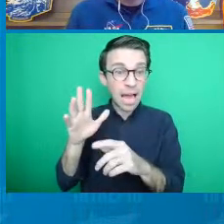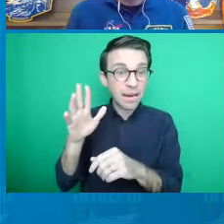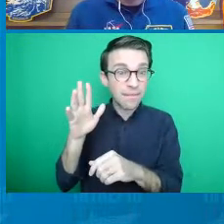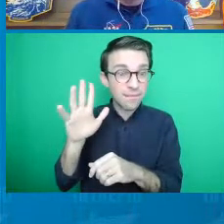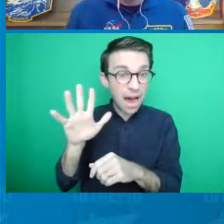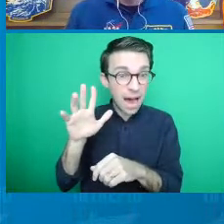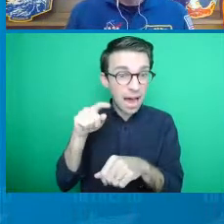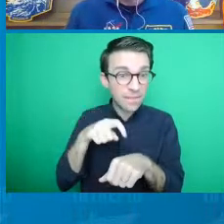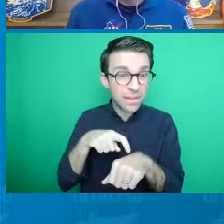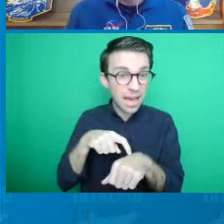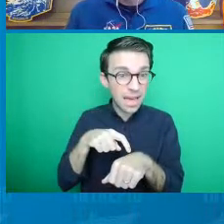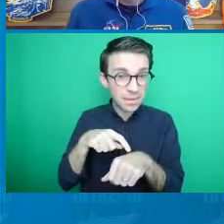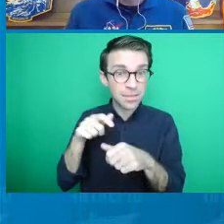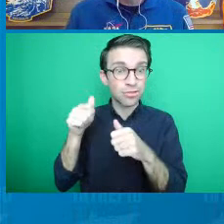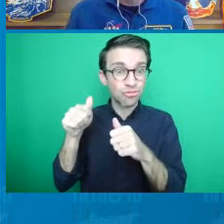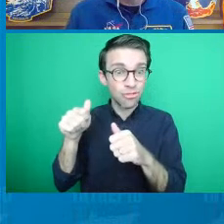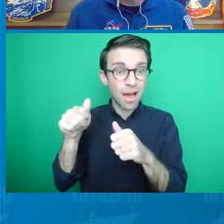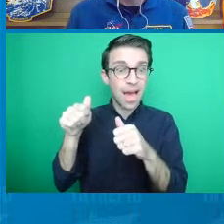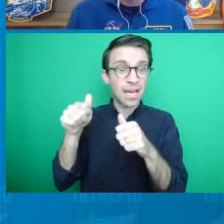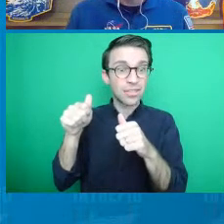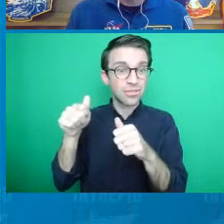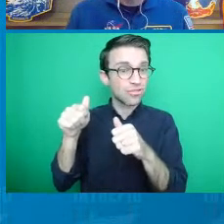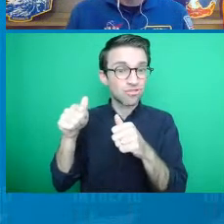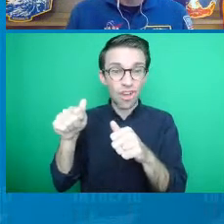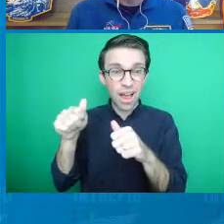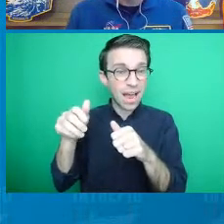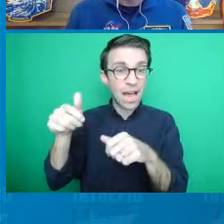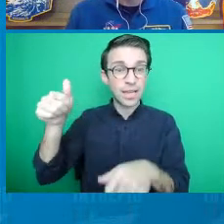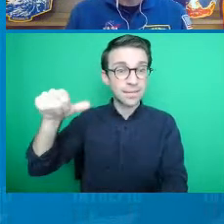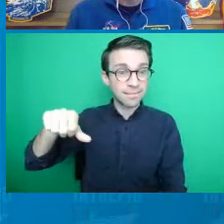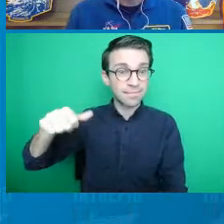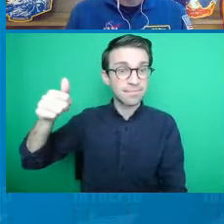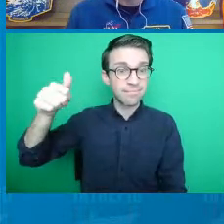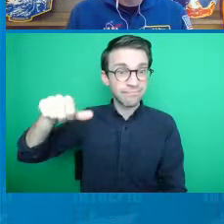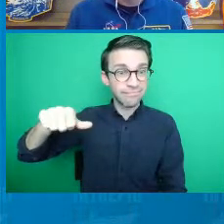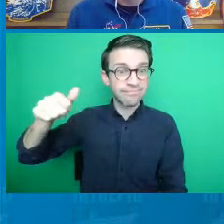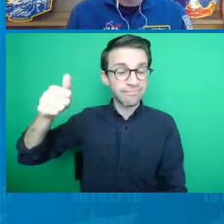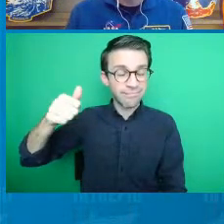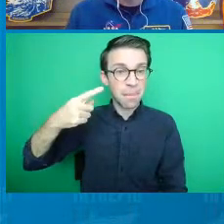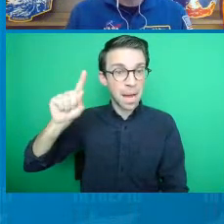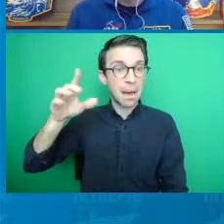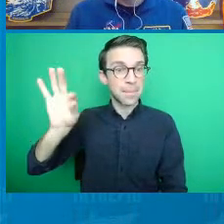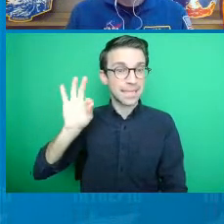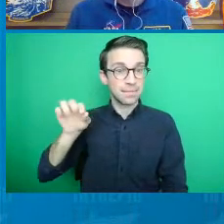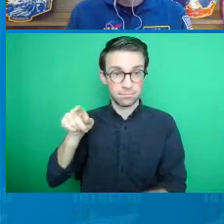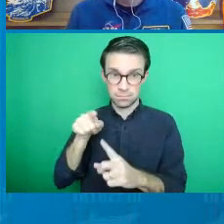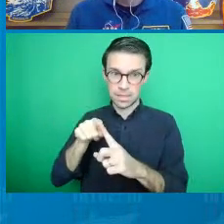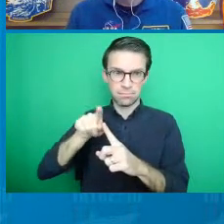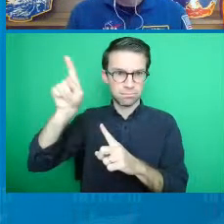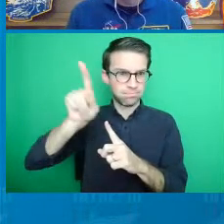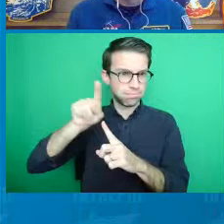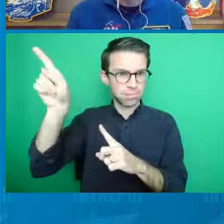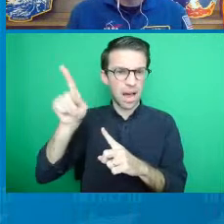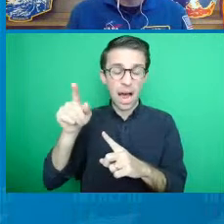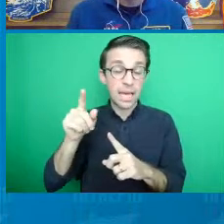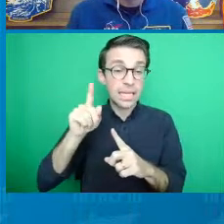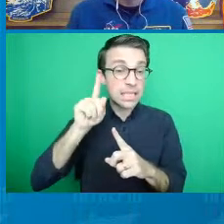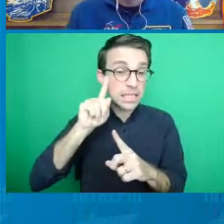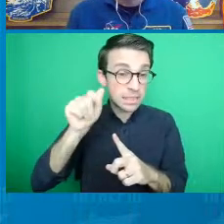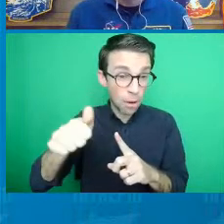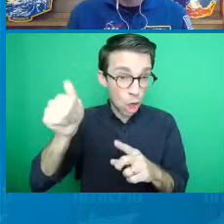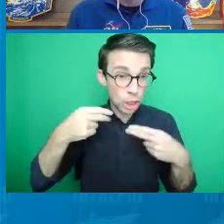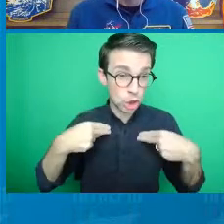astronaut. And he was finally selected, and he's gone to space several times. This incredible astronaut, probably the smartest human being I ever